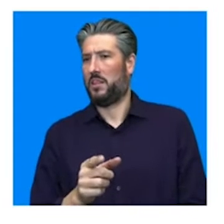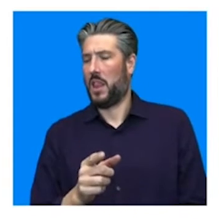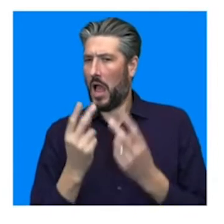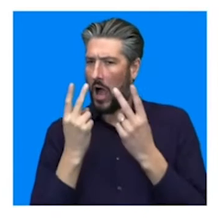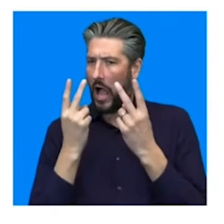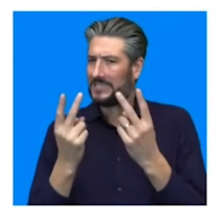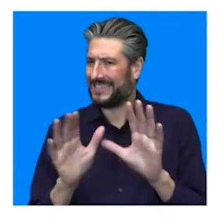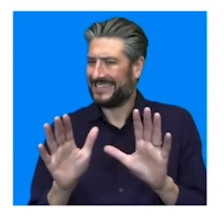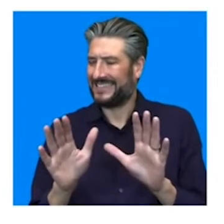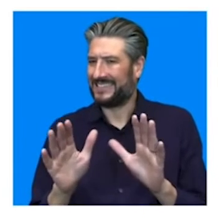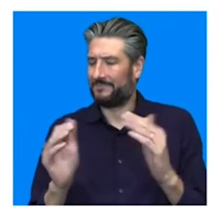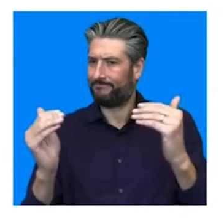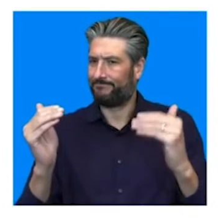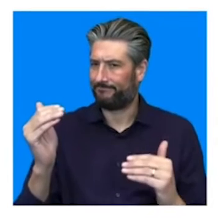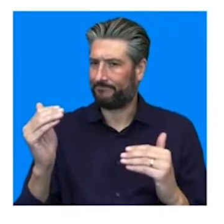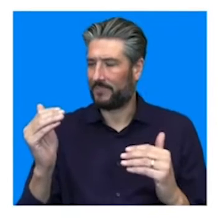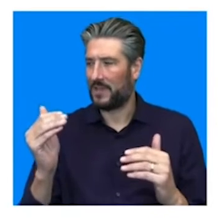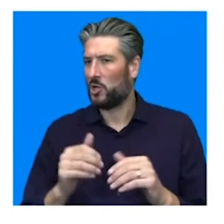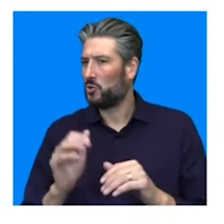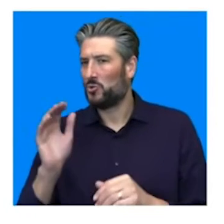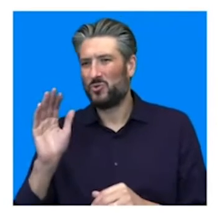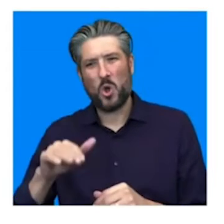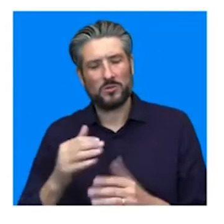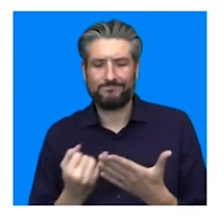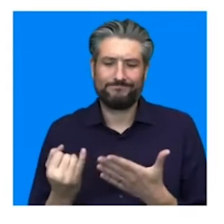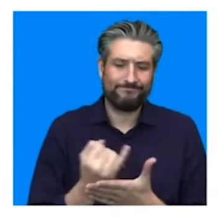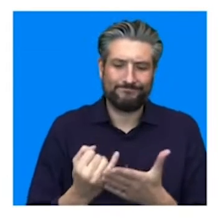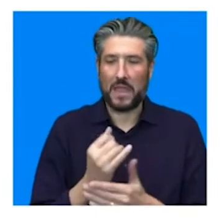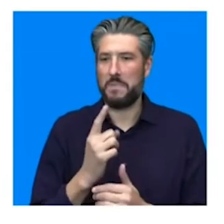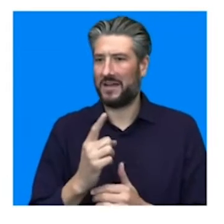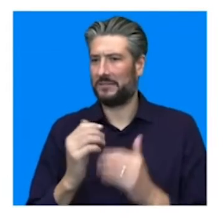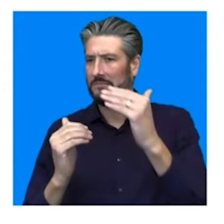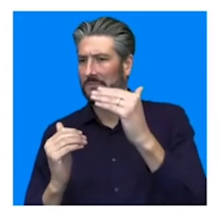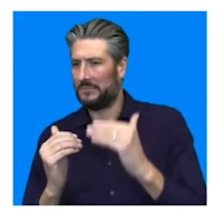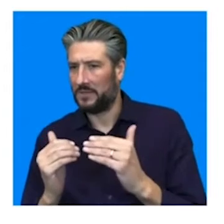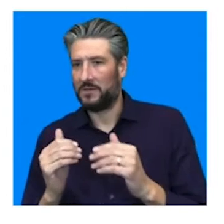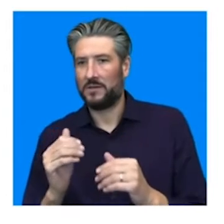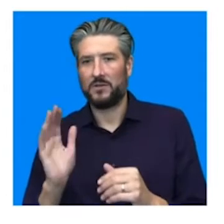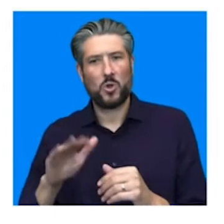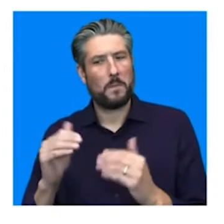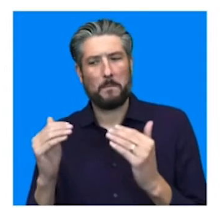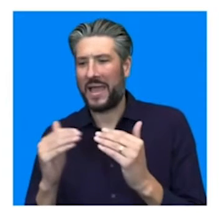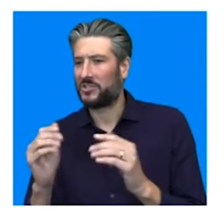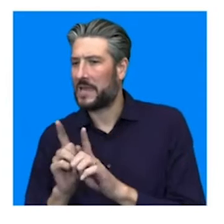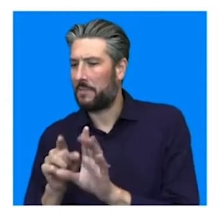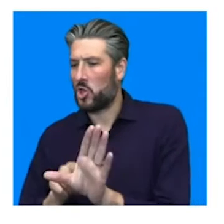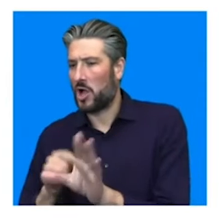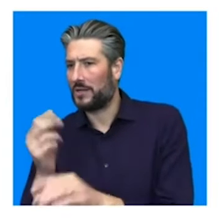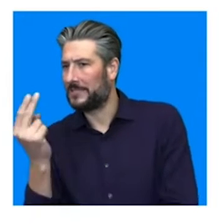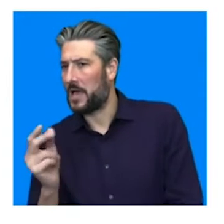the area where they'd be using assistive technologies. So this is sort of age-related long-sightedness, quite like to be sort of holding the phone out like